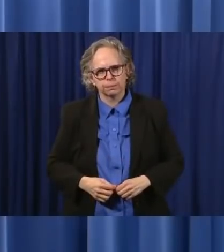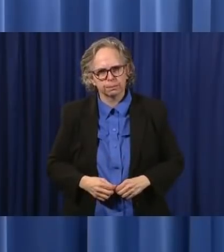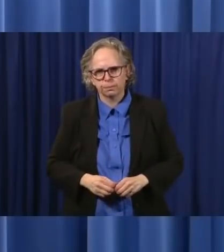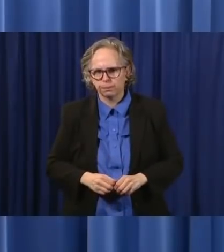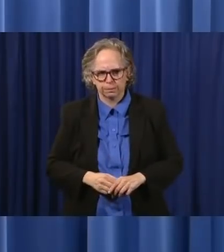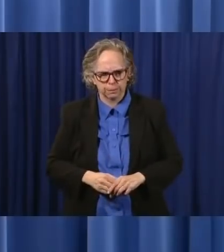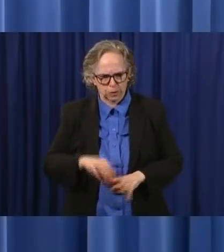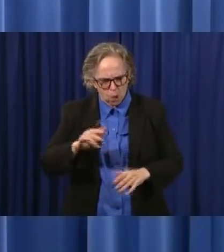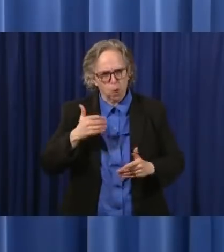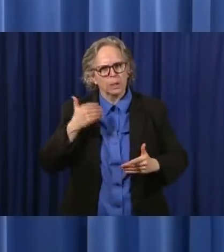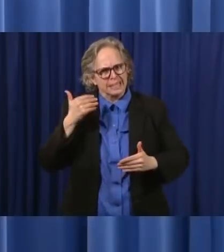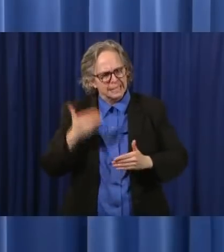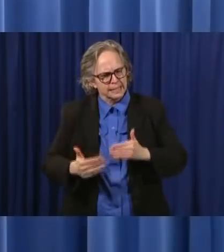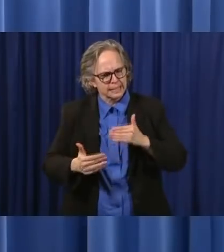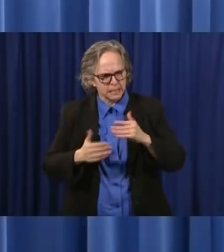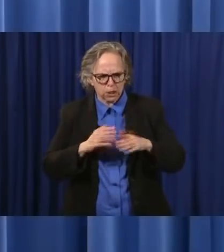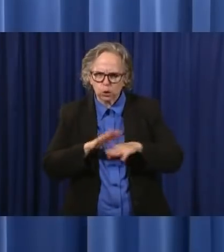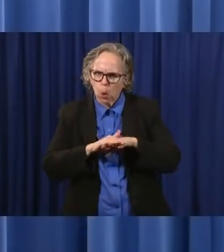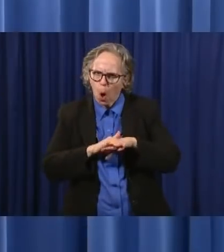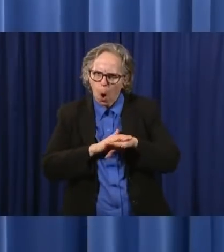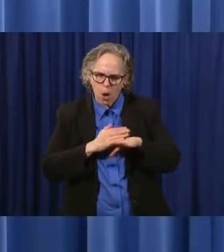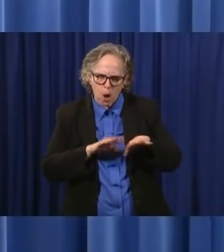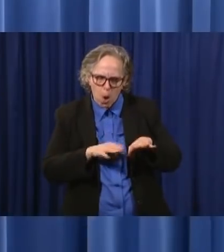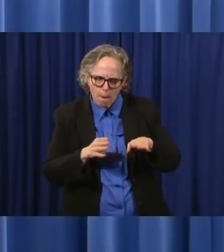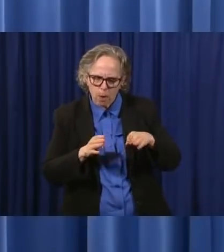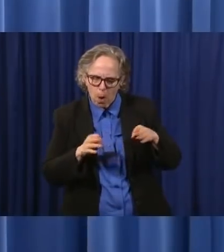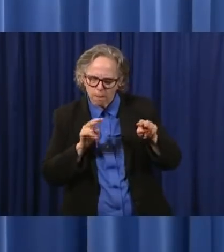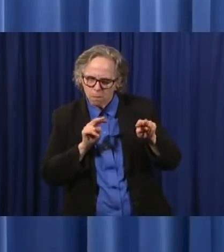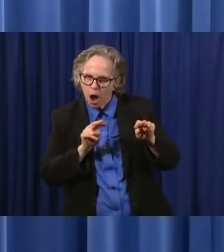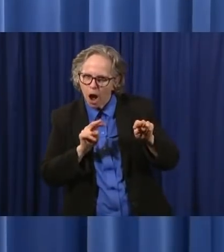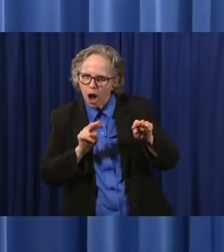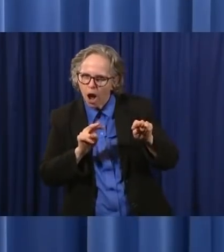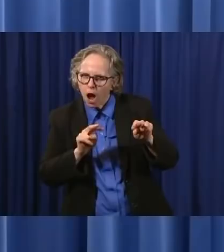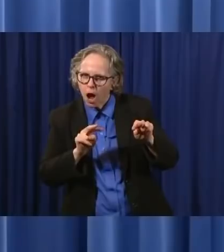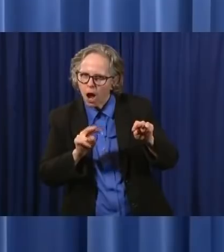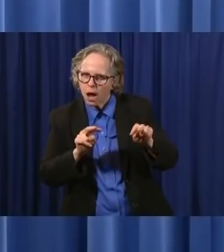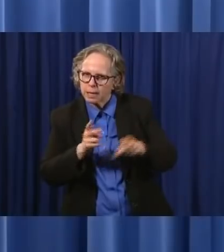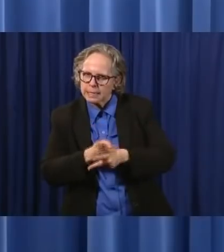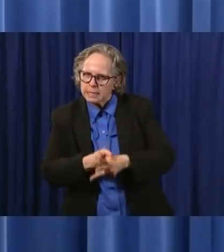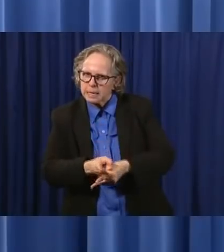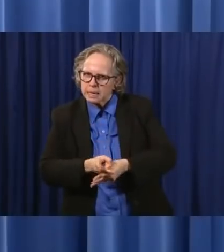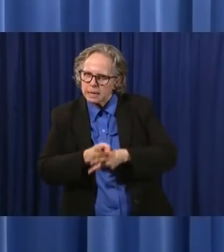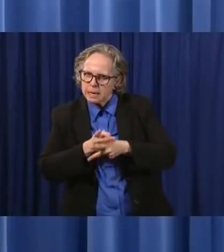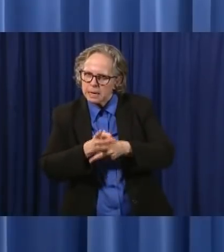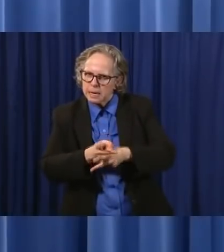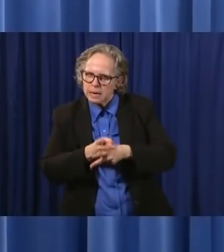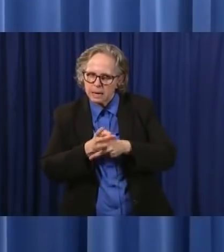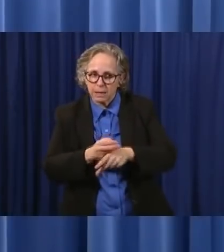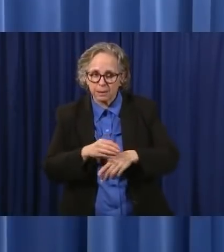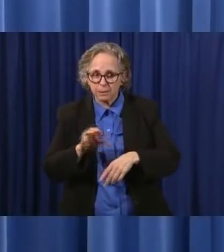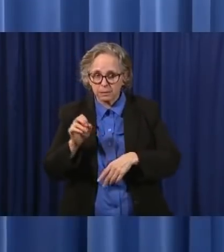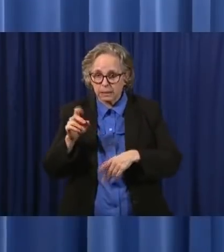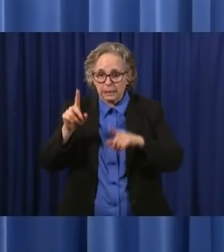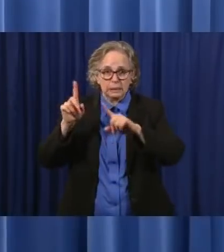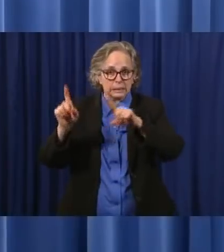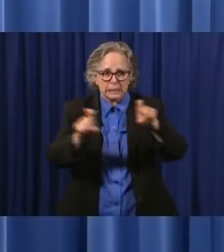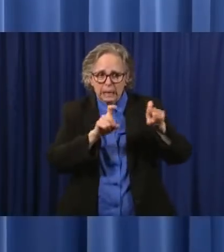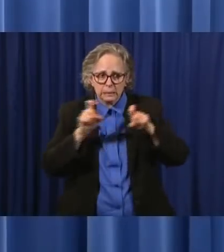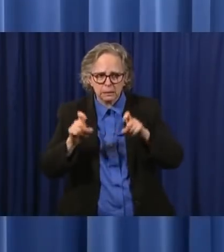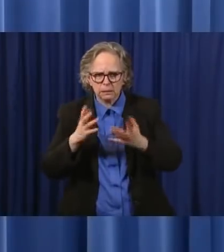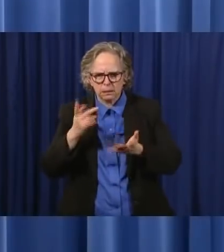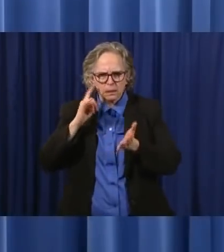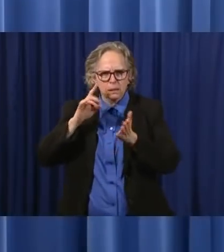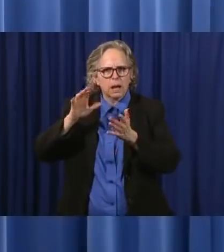forward, so much of this, we're going to do what we can with the tracing. We're going to do what we can with